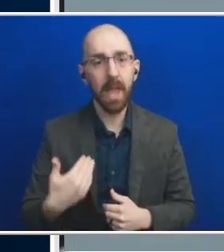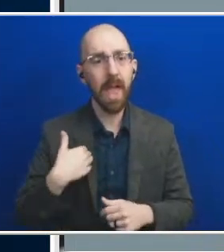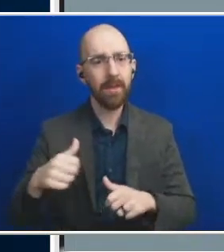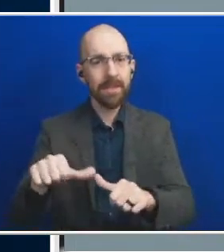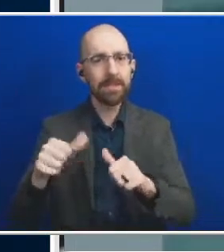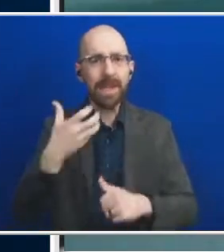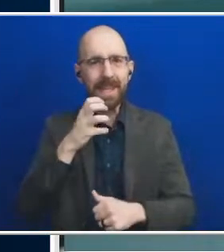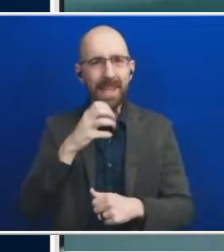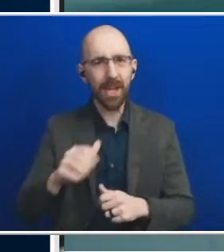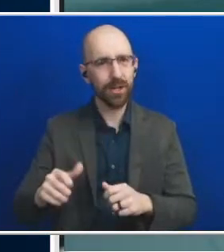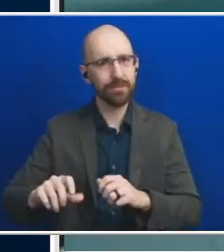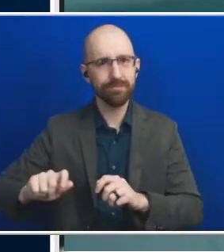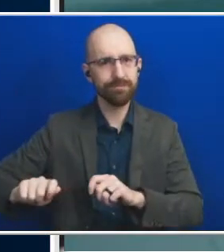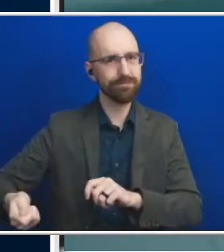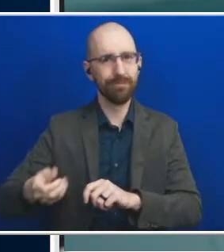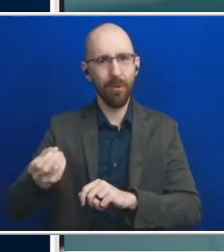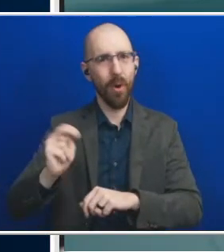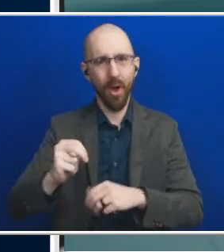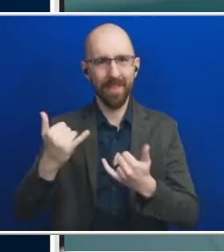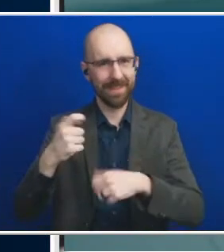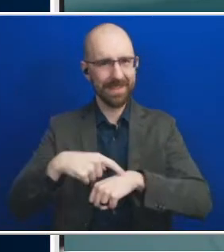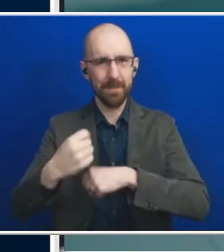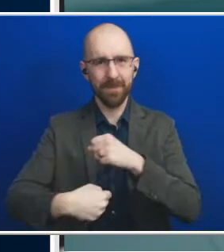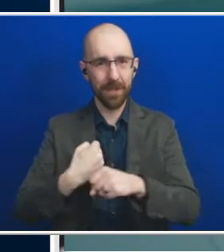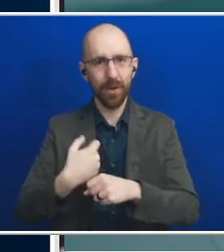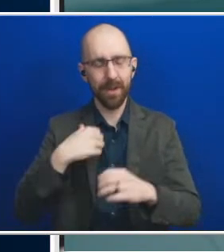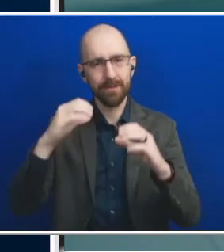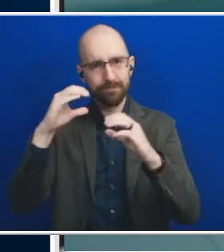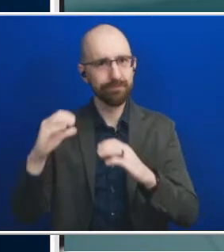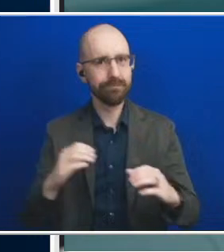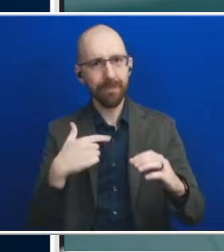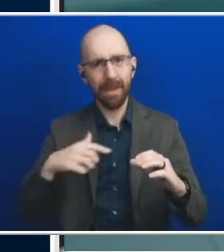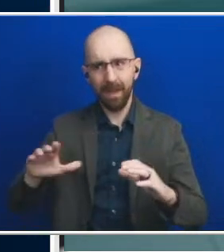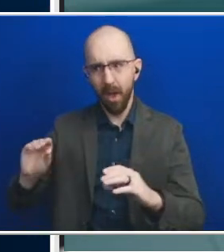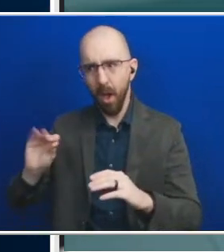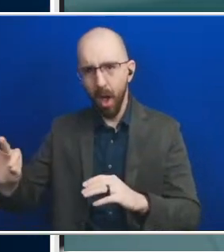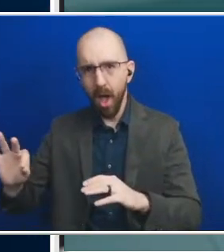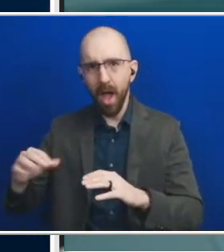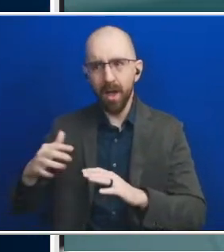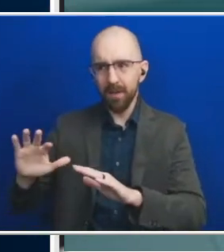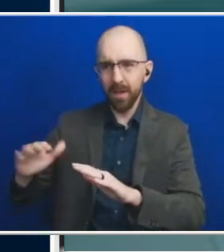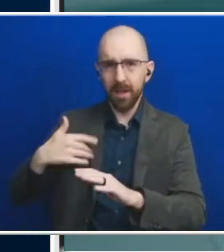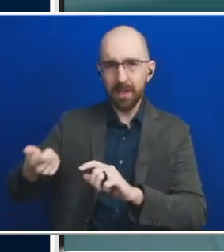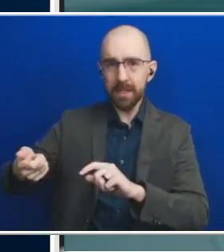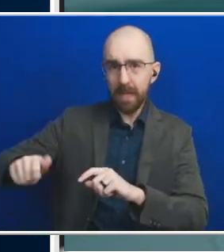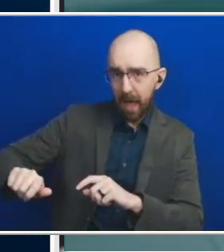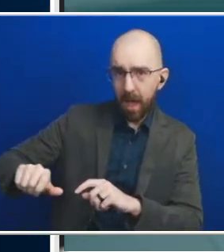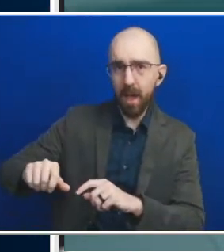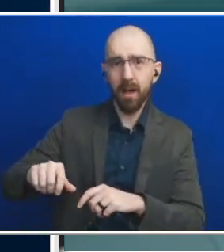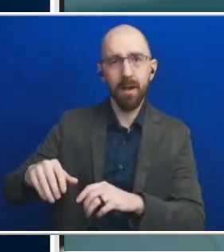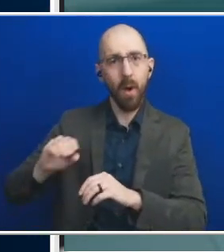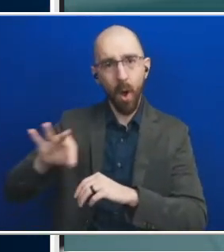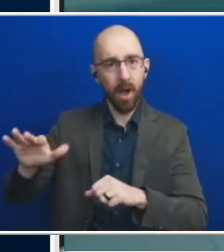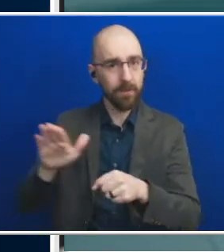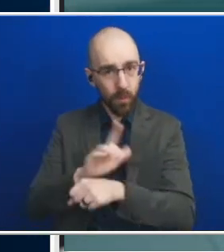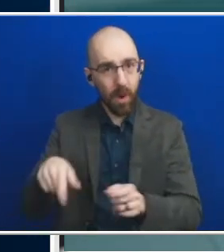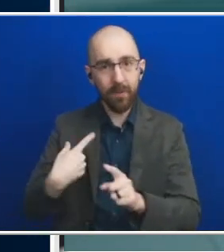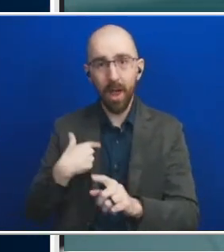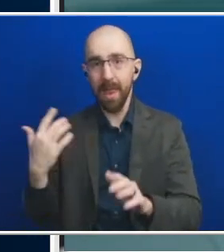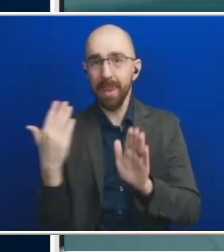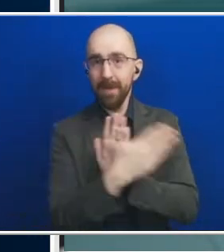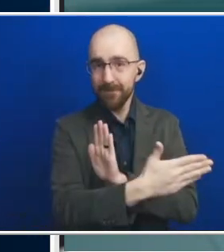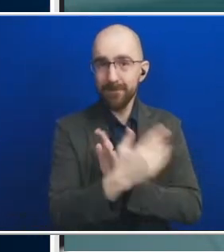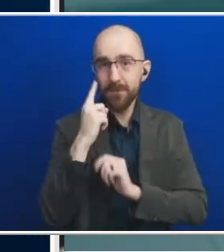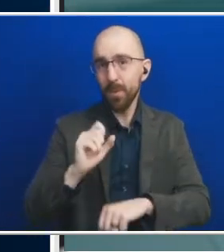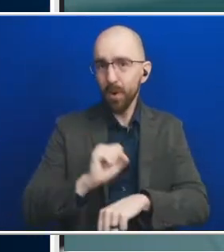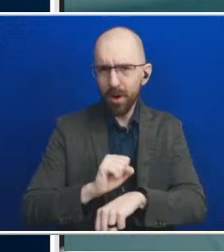and they keep me up at night. Did I turn them off? Do I have them down? Did I turn them off when I went to work? What do we need to keep in mind when it